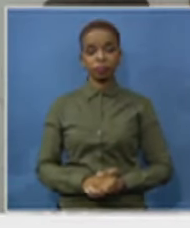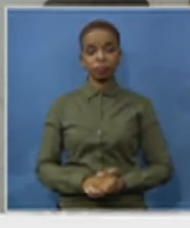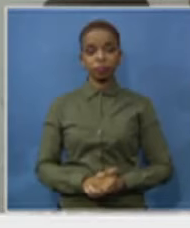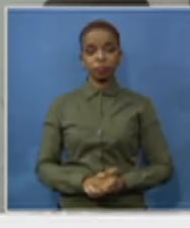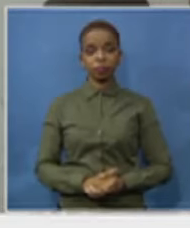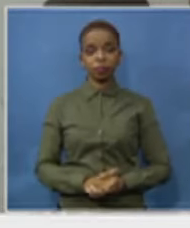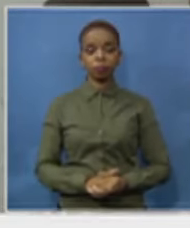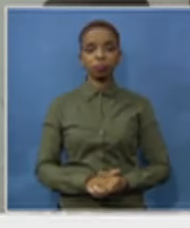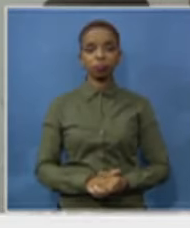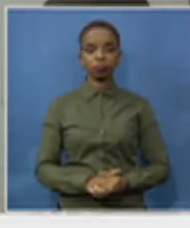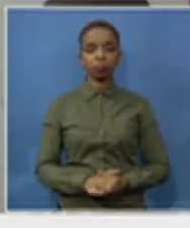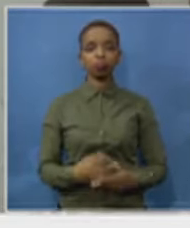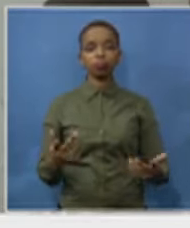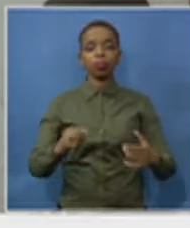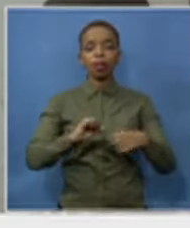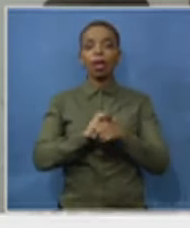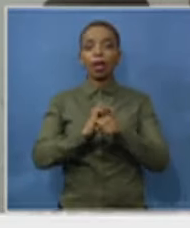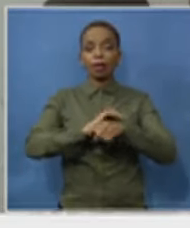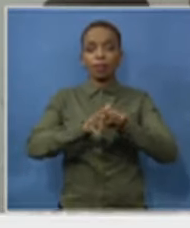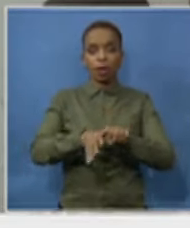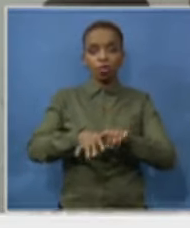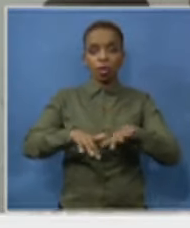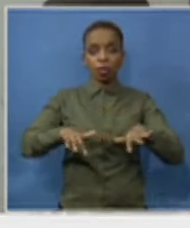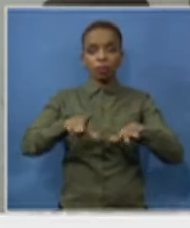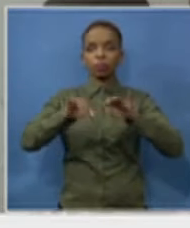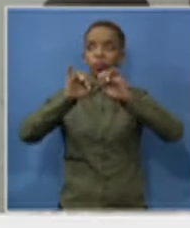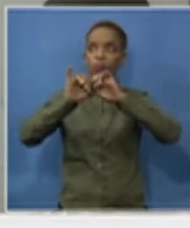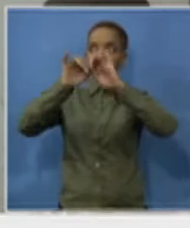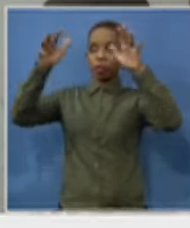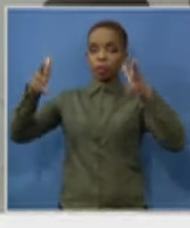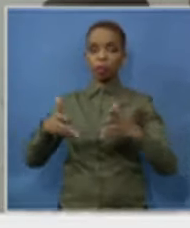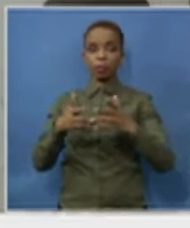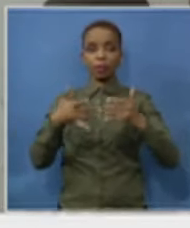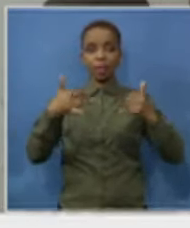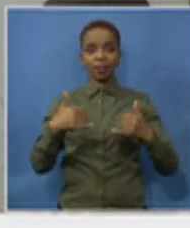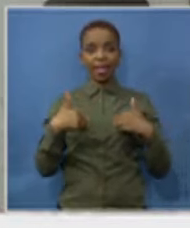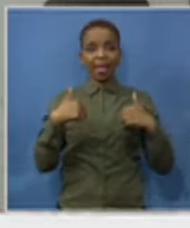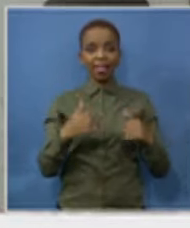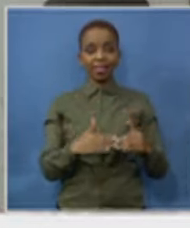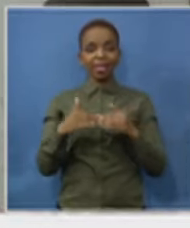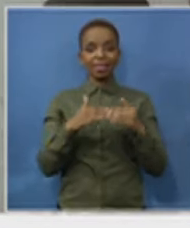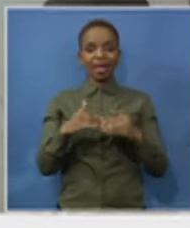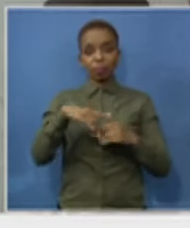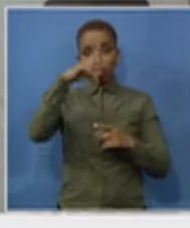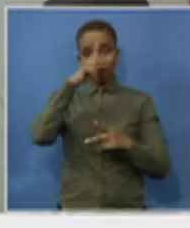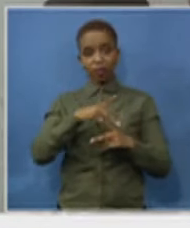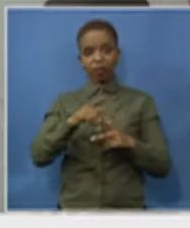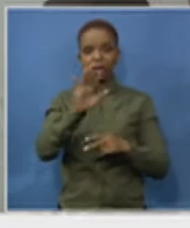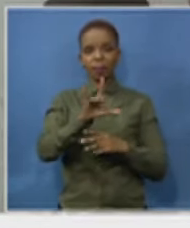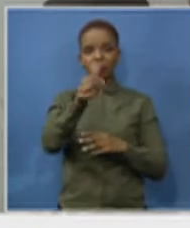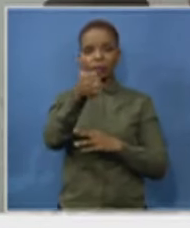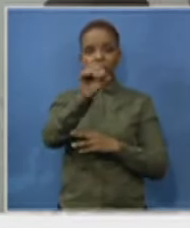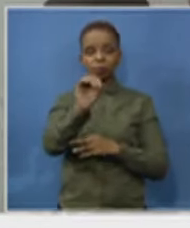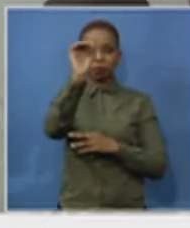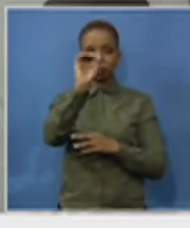Coronavirus around the world. If the average healthcare worker infection rate, about 6% we think, was applied to